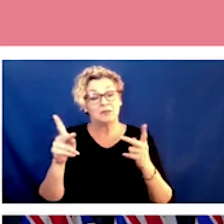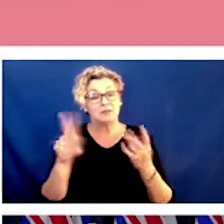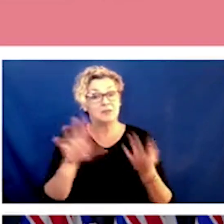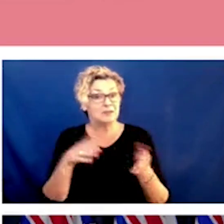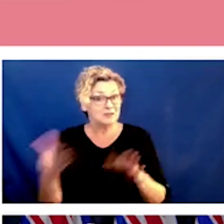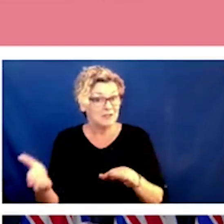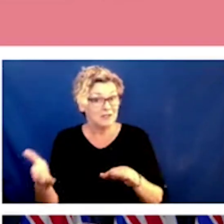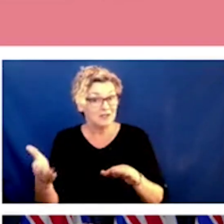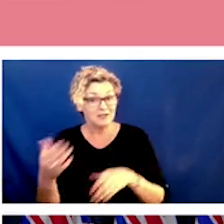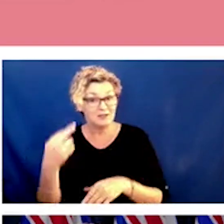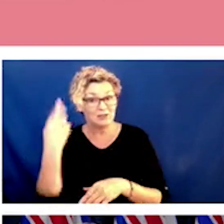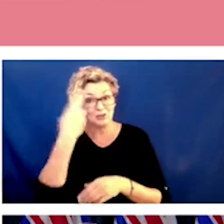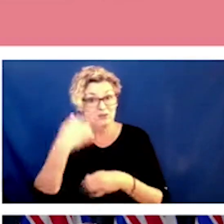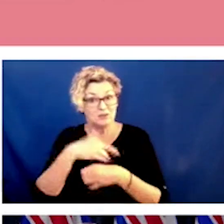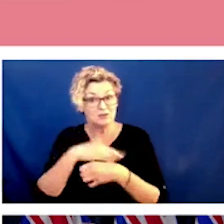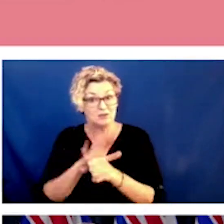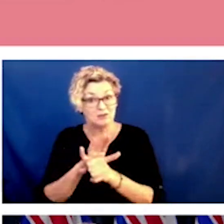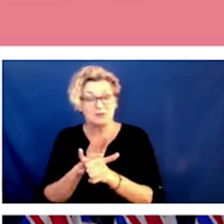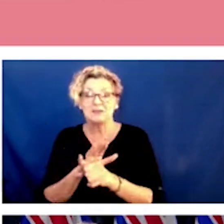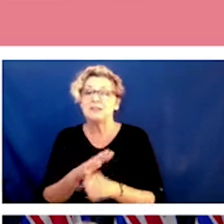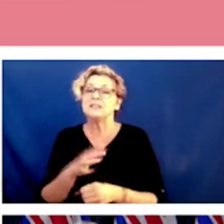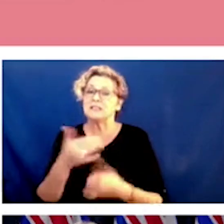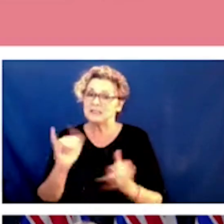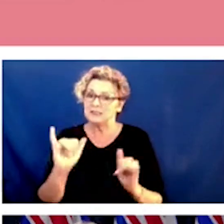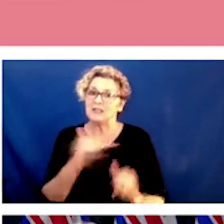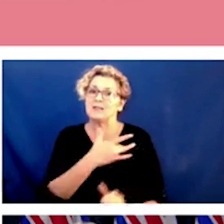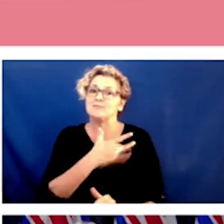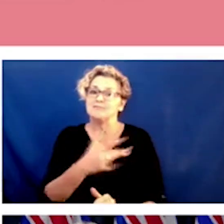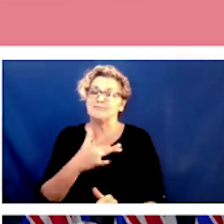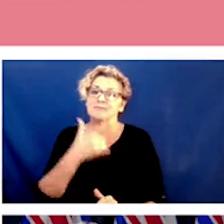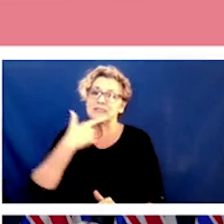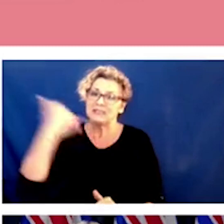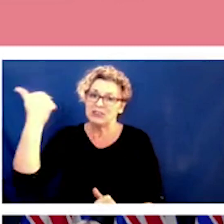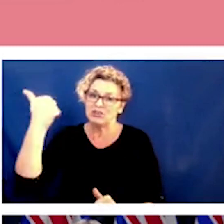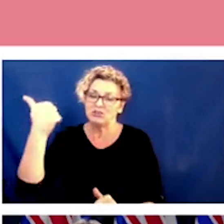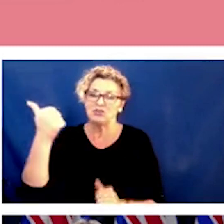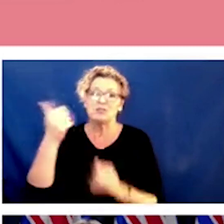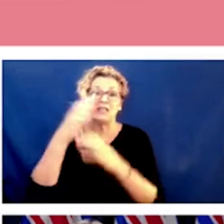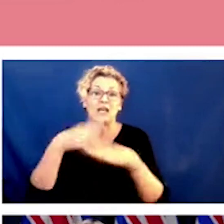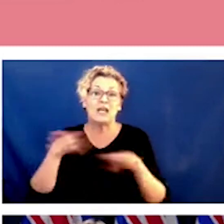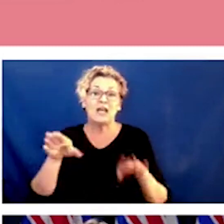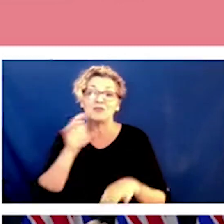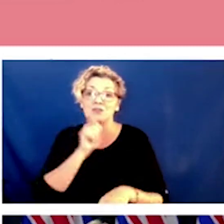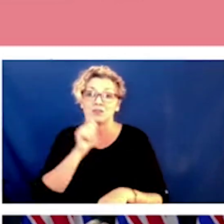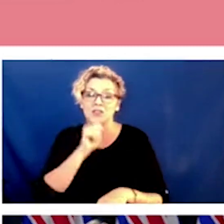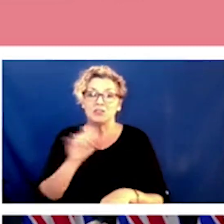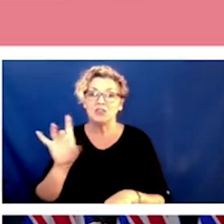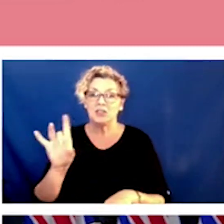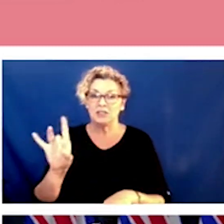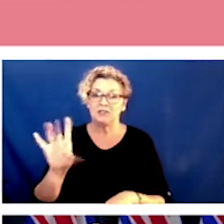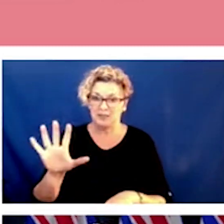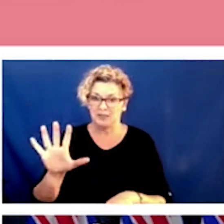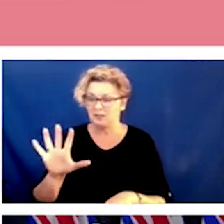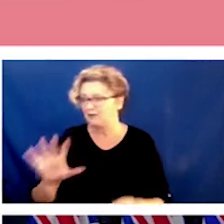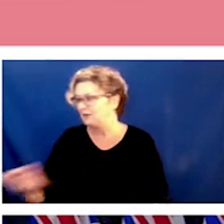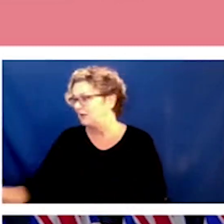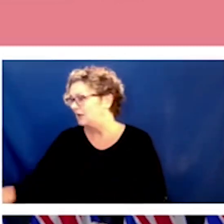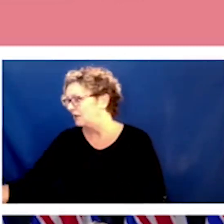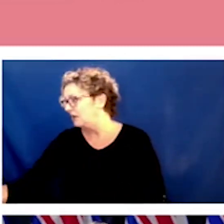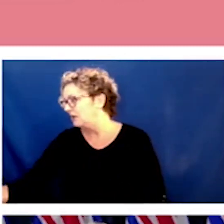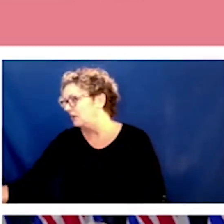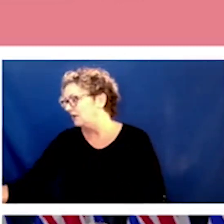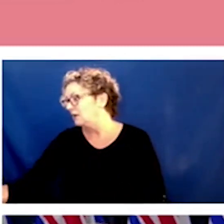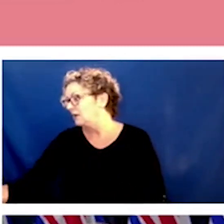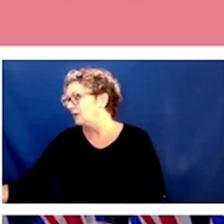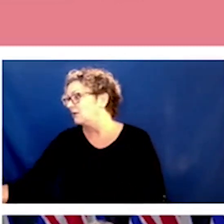now. And in addition, we've seen a change in the demographic in people who've been affected, with much more younger people being affected,